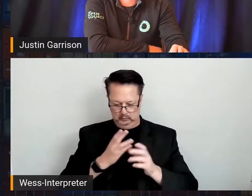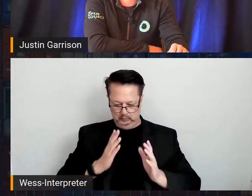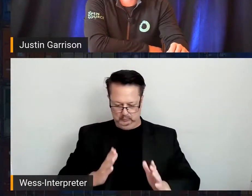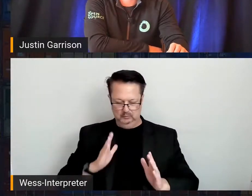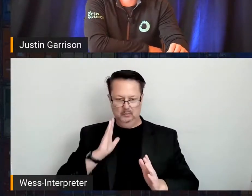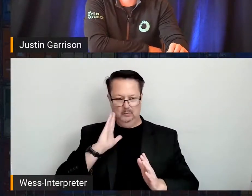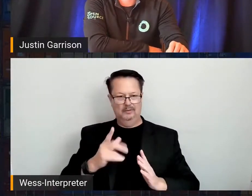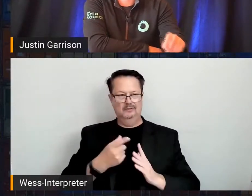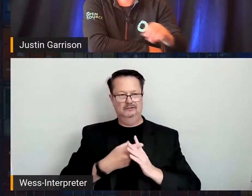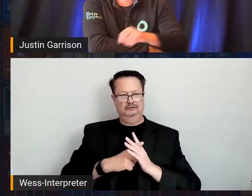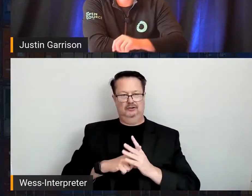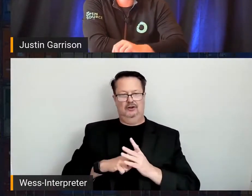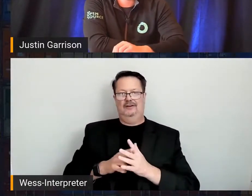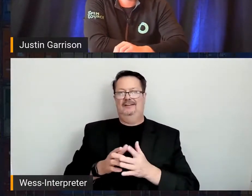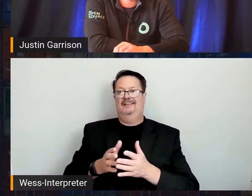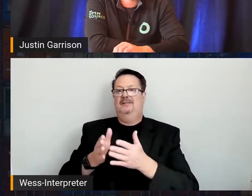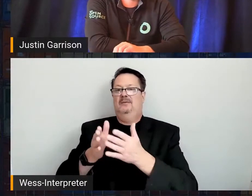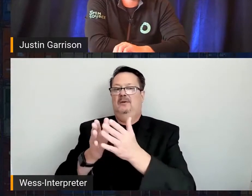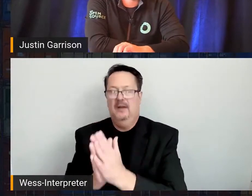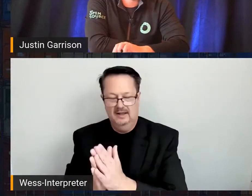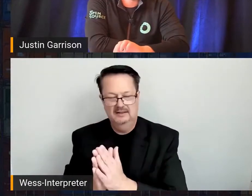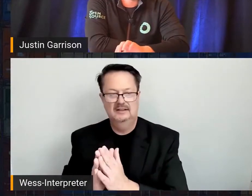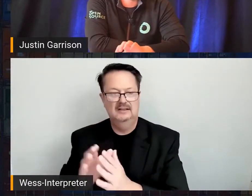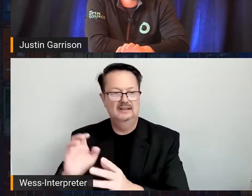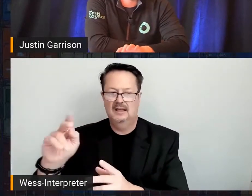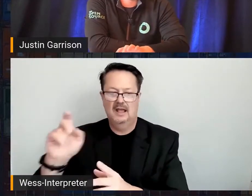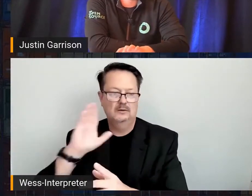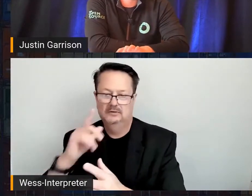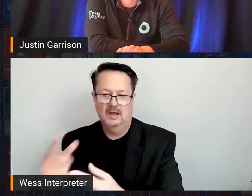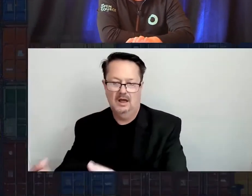initiate any request to the agent.